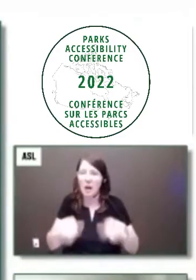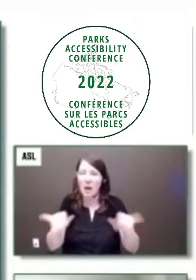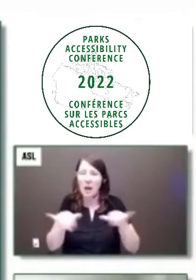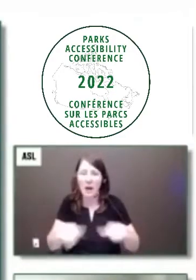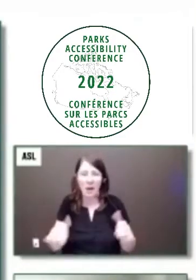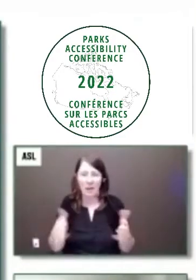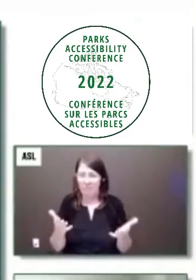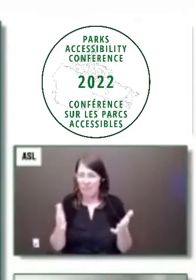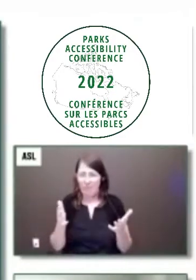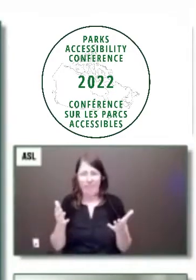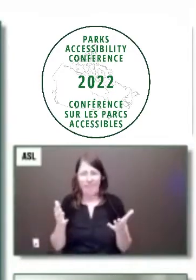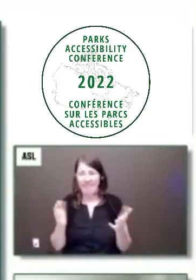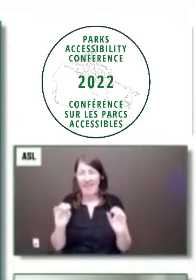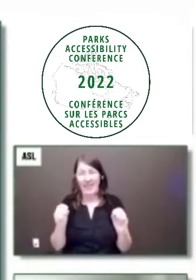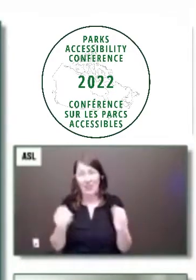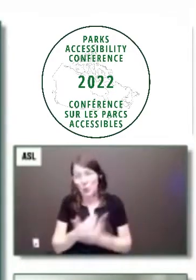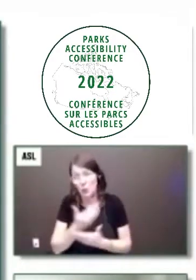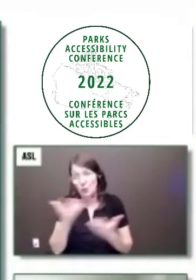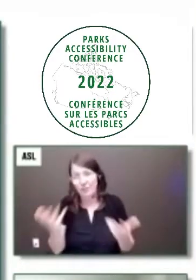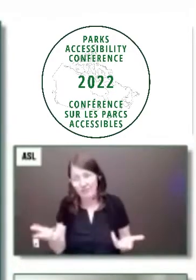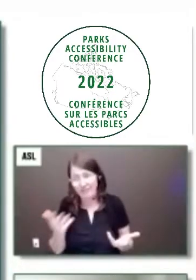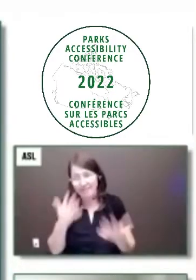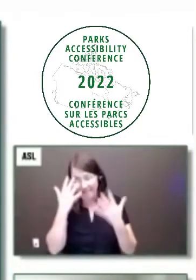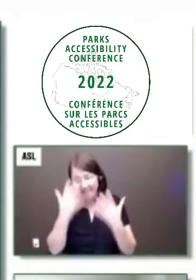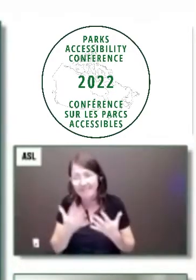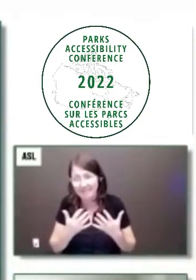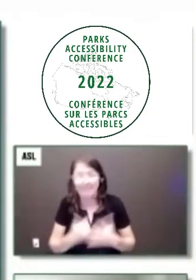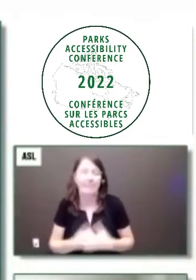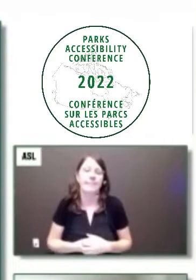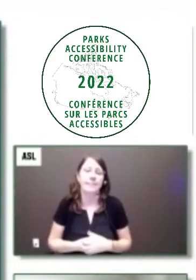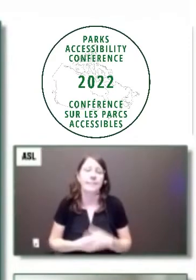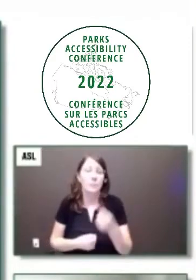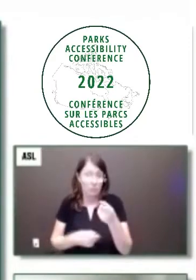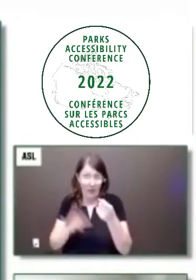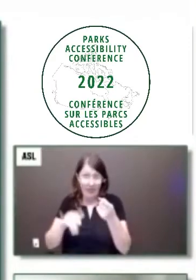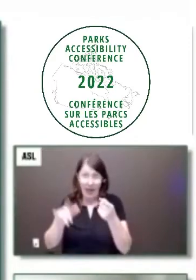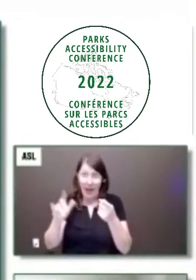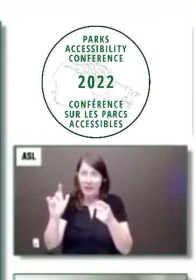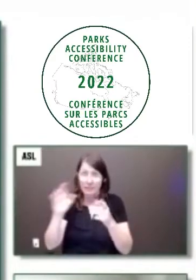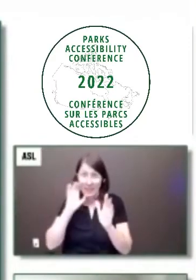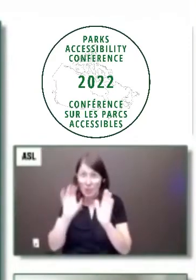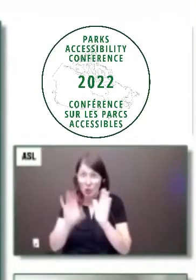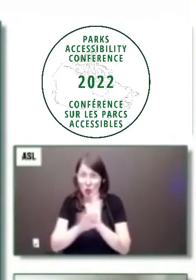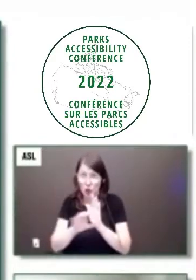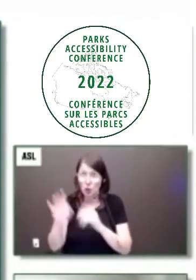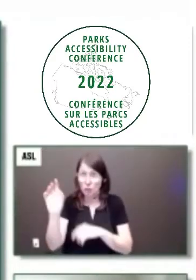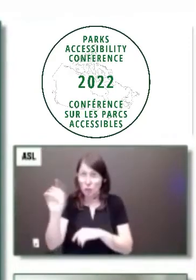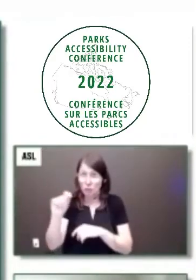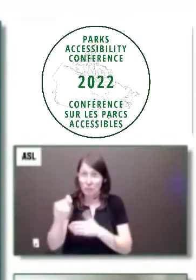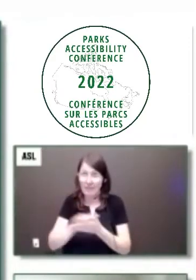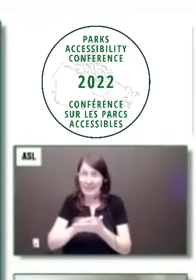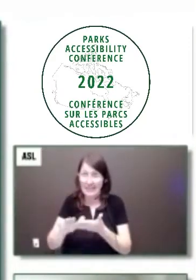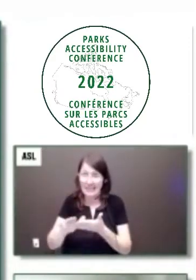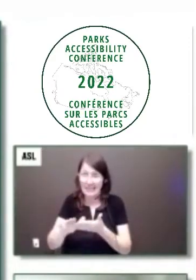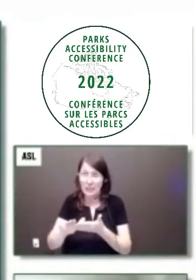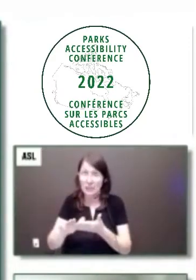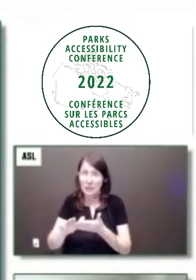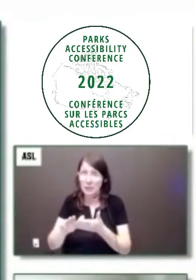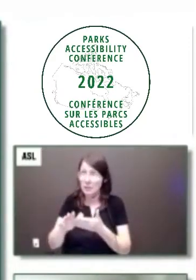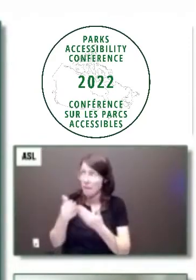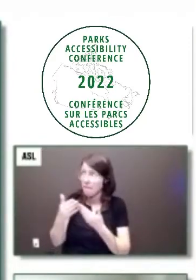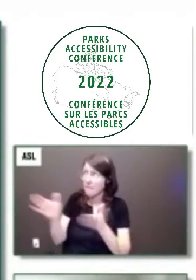also want to point out that the image is of a clean washroom, and public washrooms are often extremely dirty, especially in